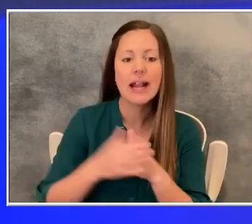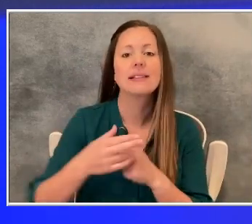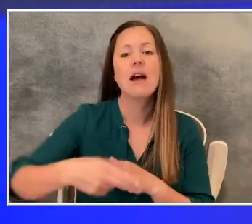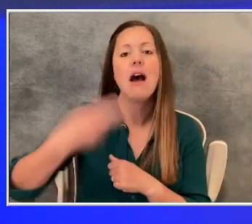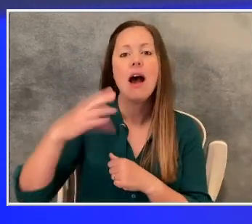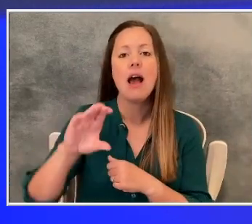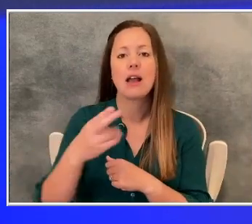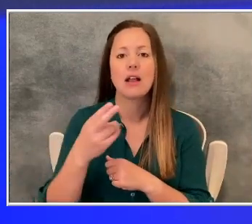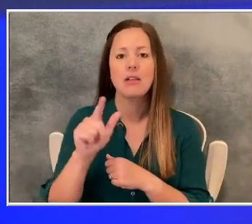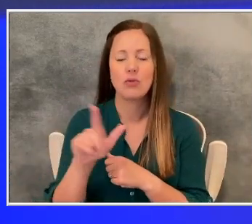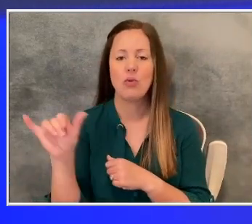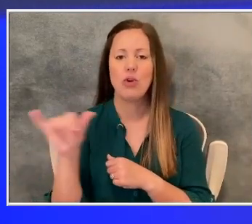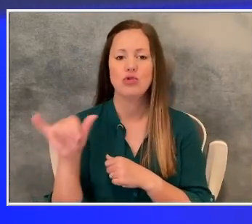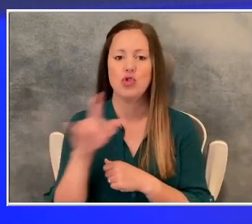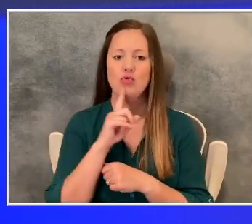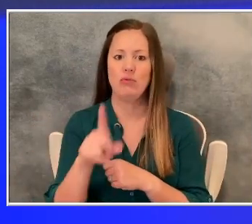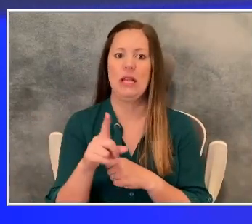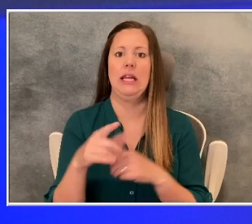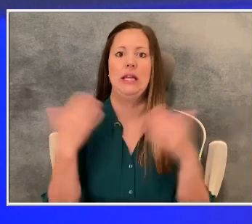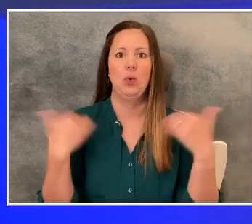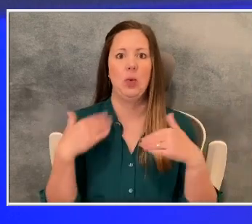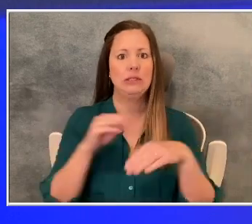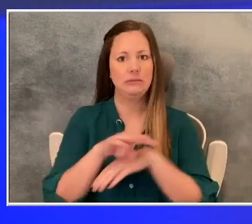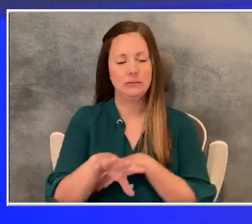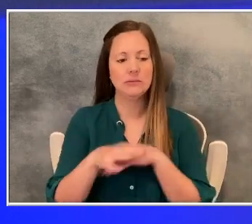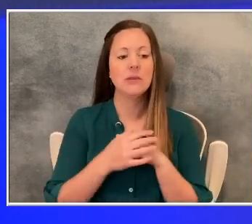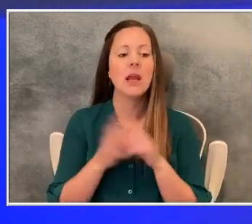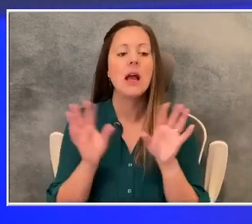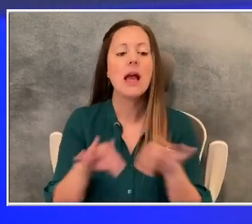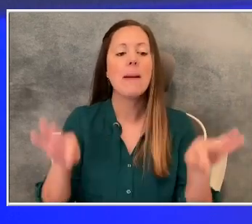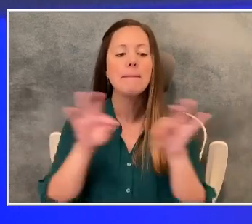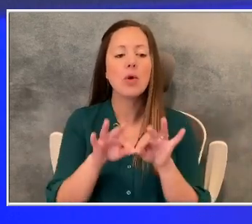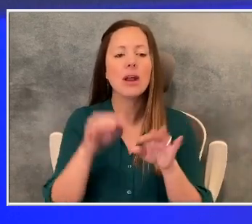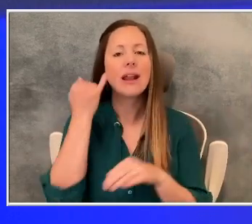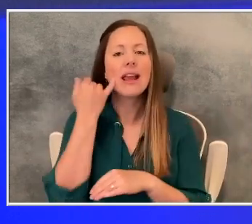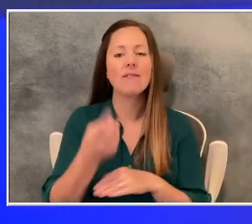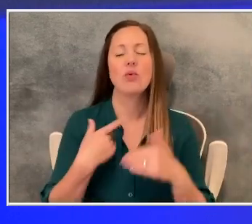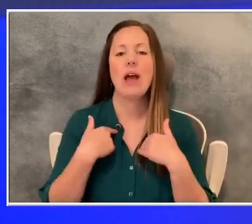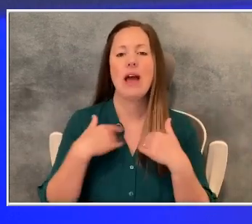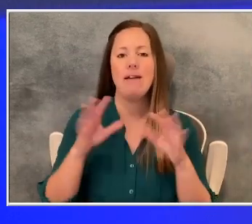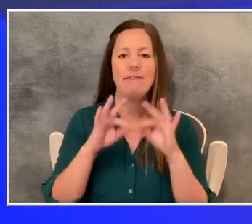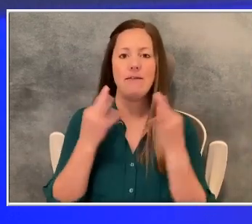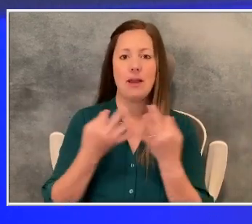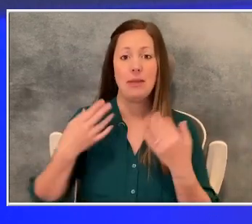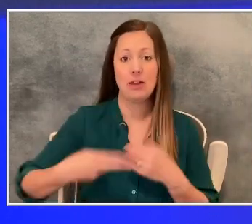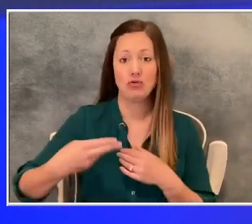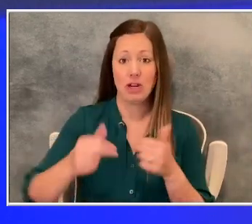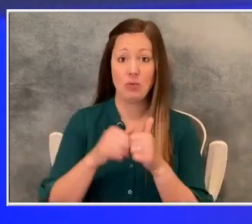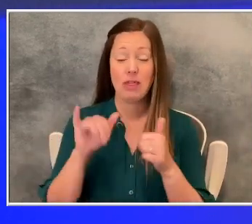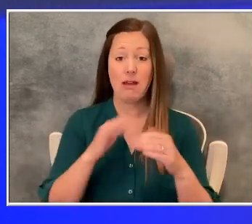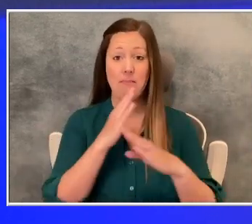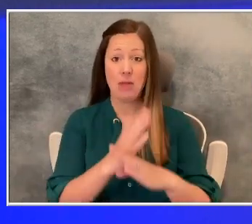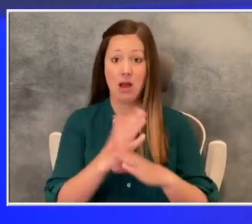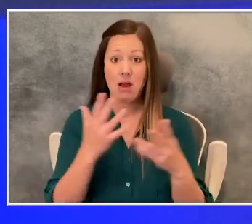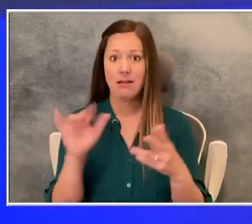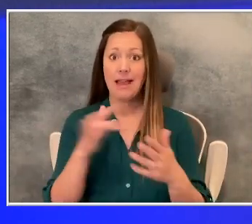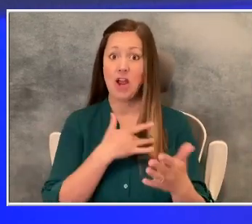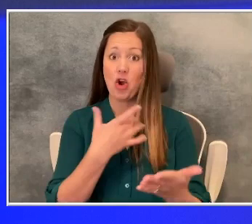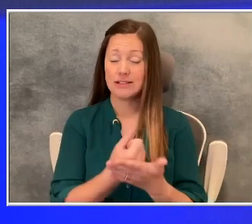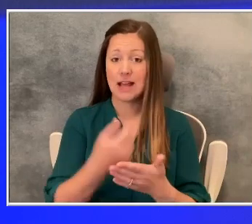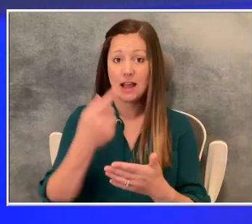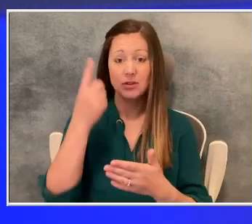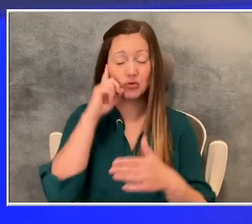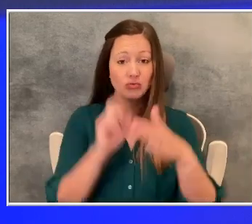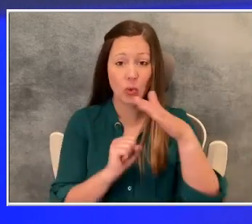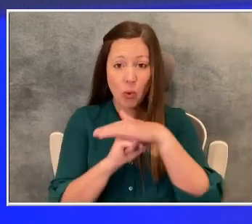well. And so it's important to, especially if you have a family history of arterial blockages in your family, such as heart attack or stroke, to be screened